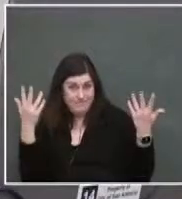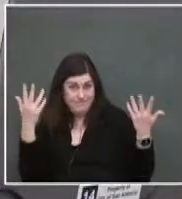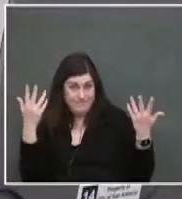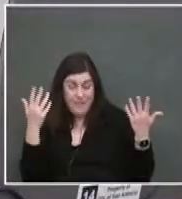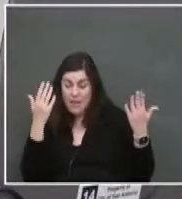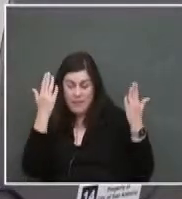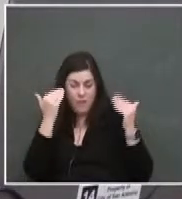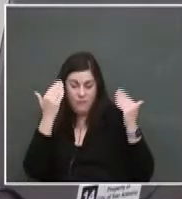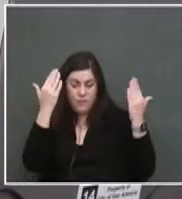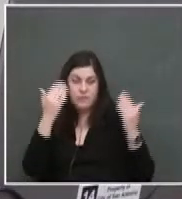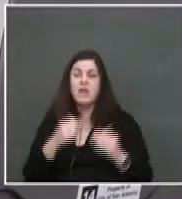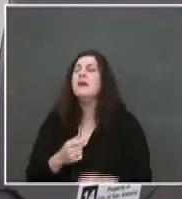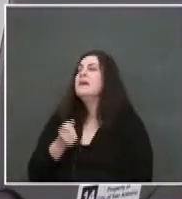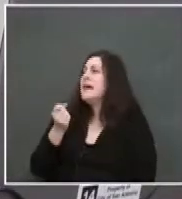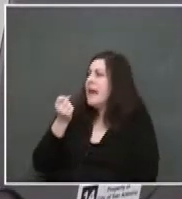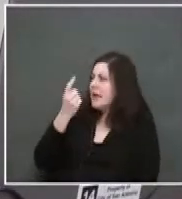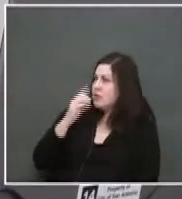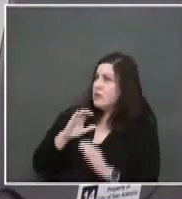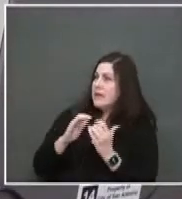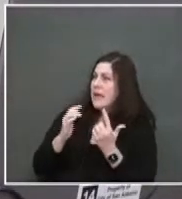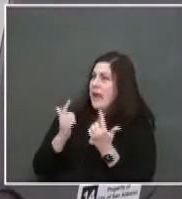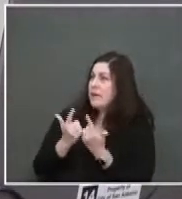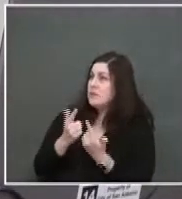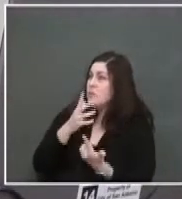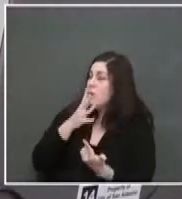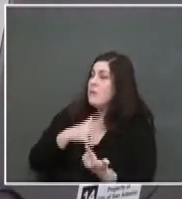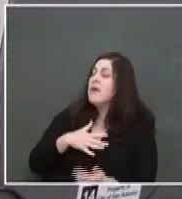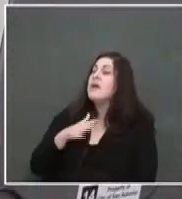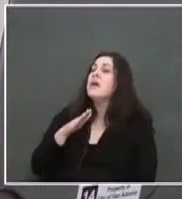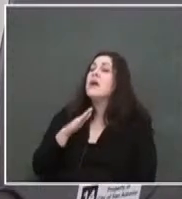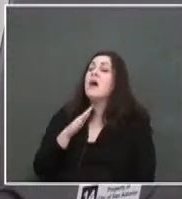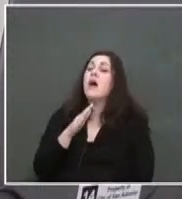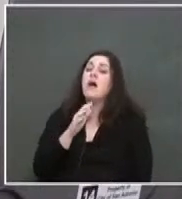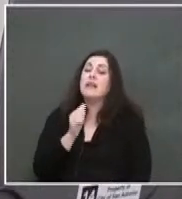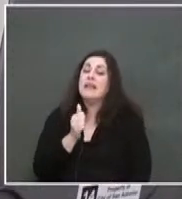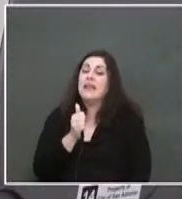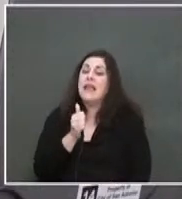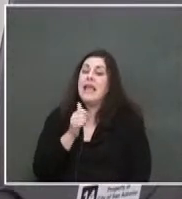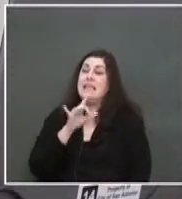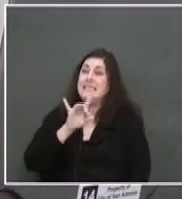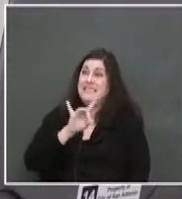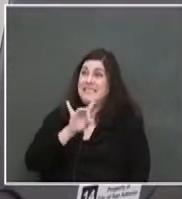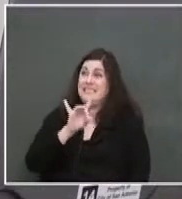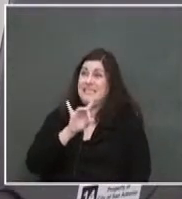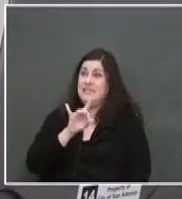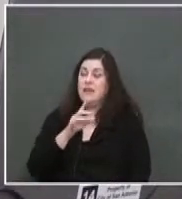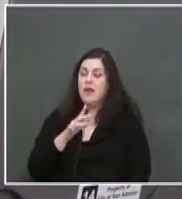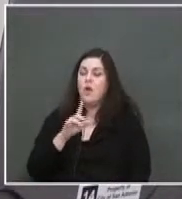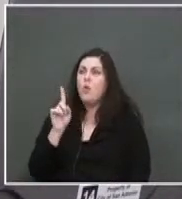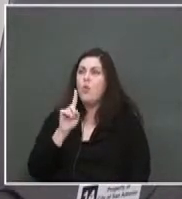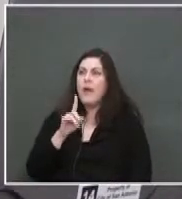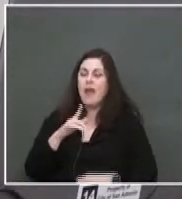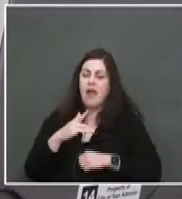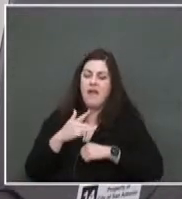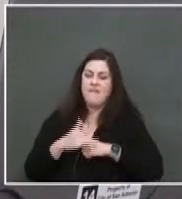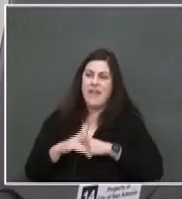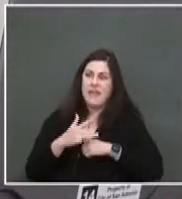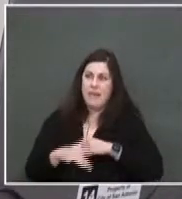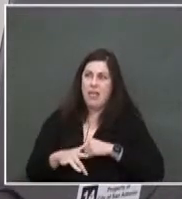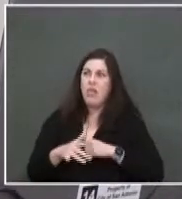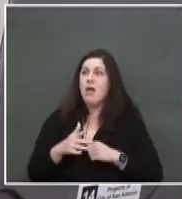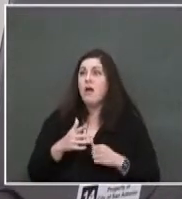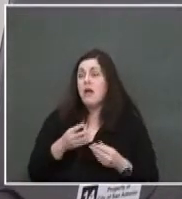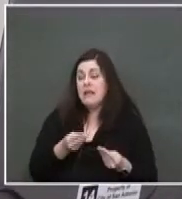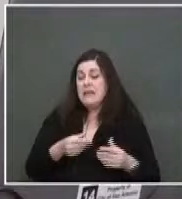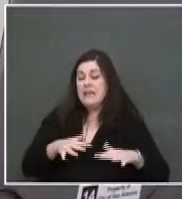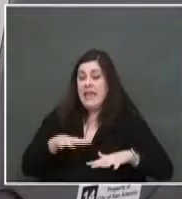we identified in slide 18 vacant land that potentially could serve as a